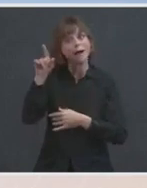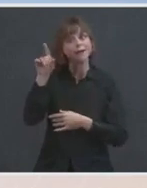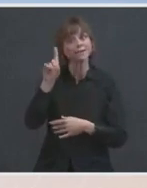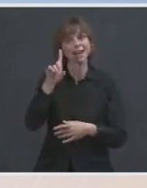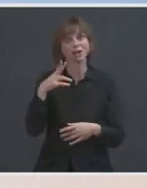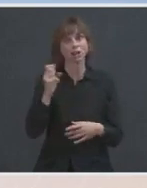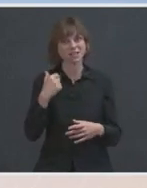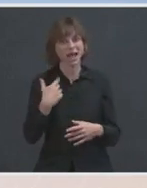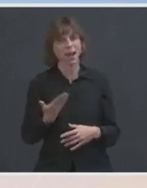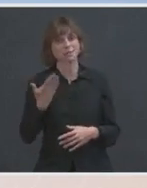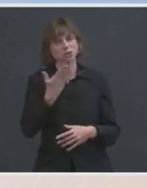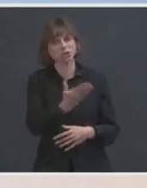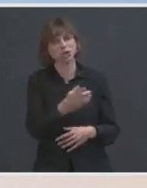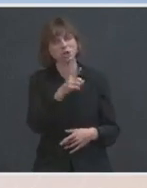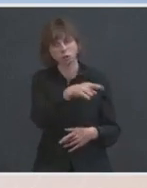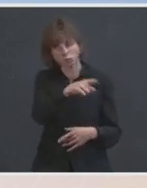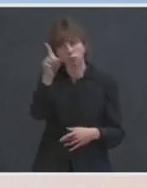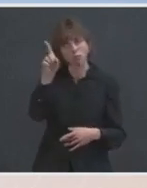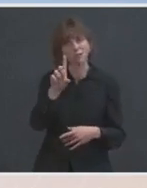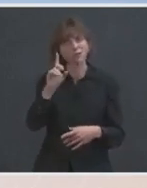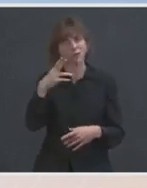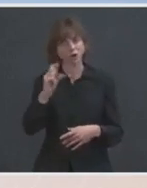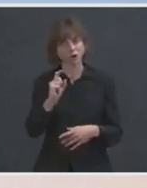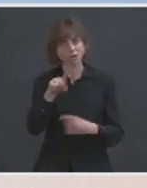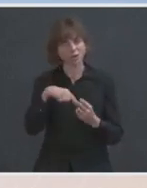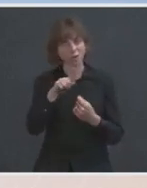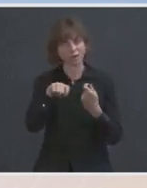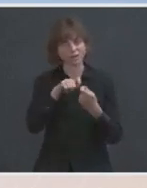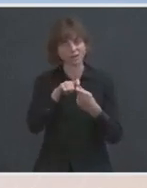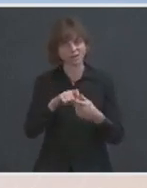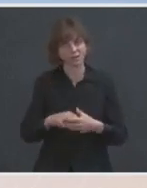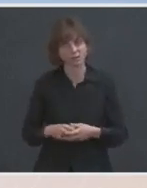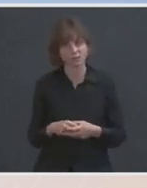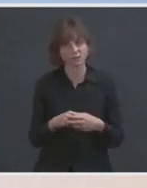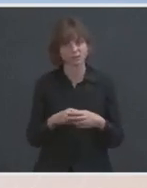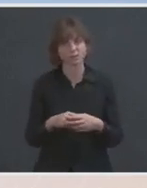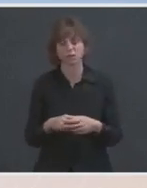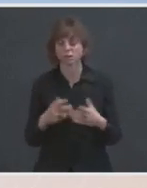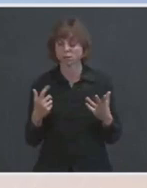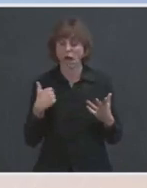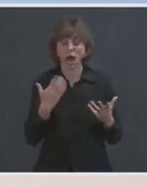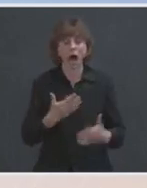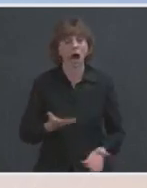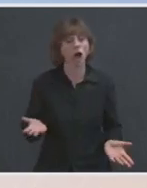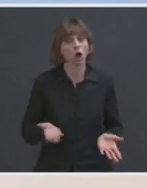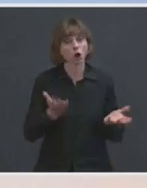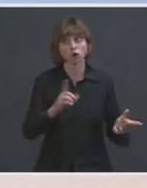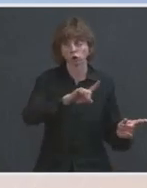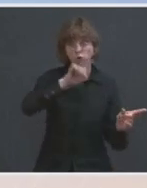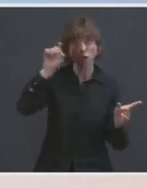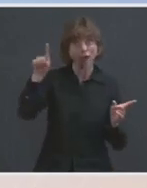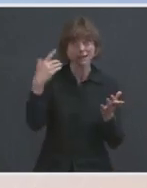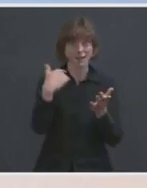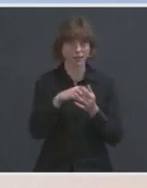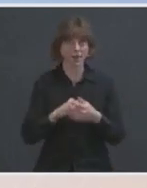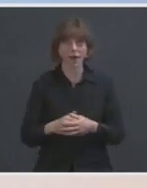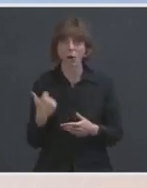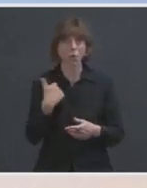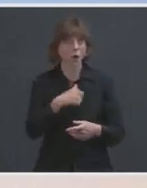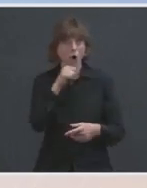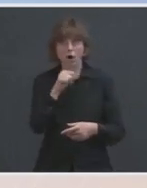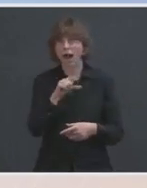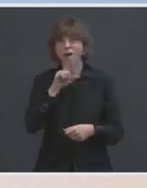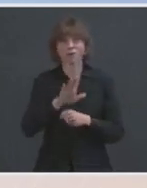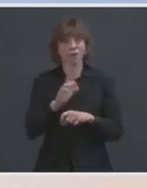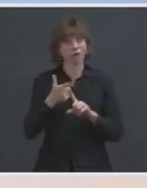I'm just suggesting that you talk to them about specifics. But talked to them, Jen. They won't confirm the numbers. Well — Ms. I would encourage you to go back to them and ask them again. We're not going to confirm them from the White